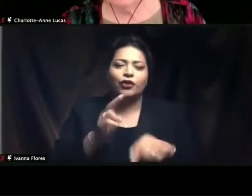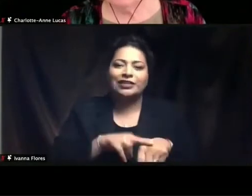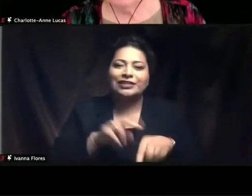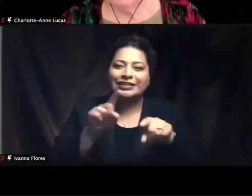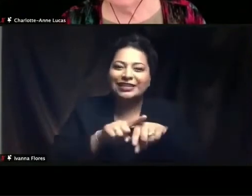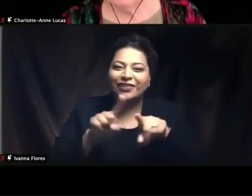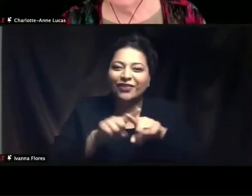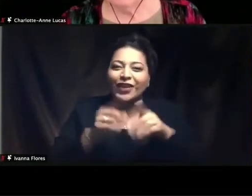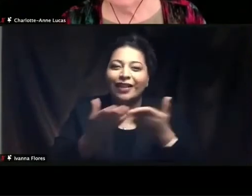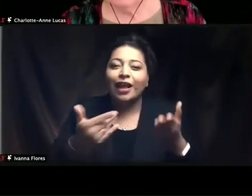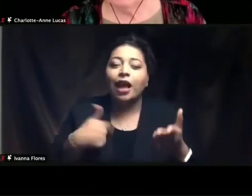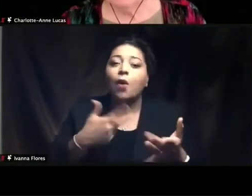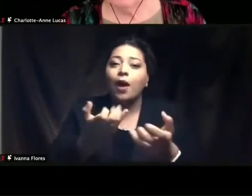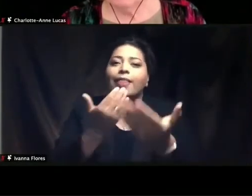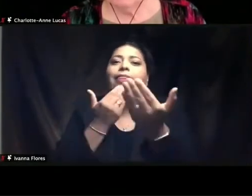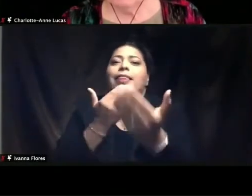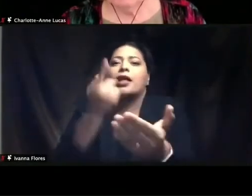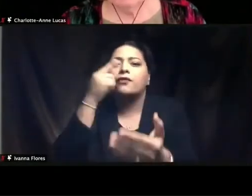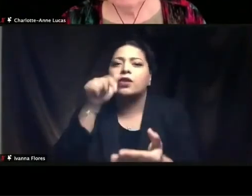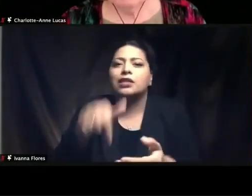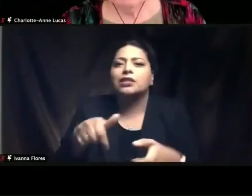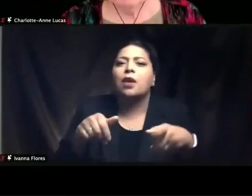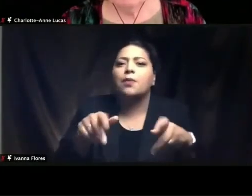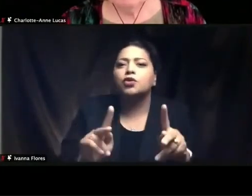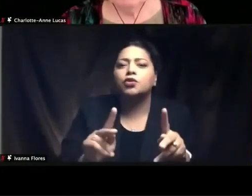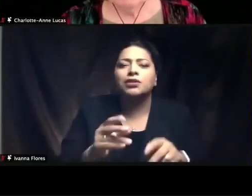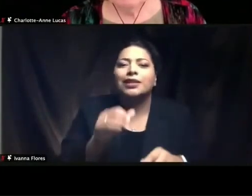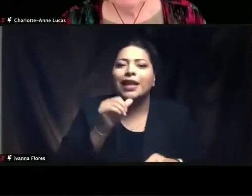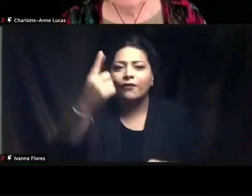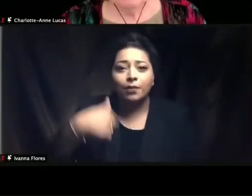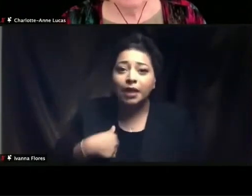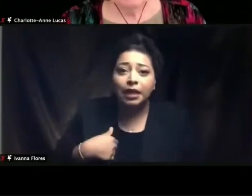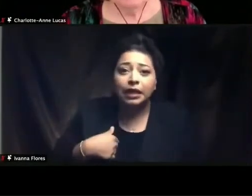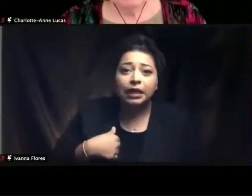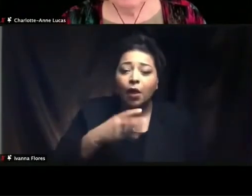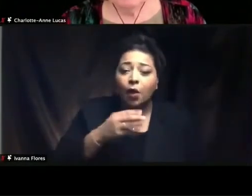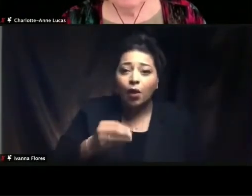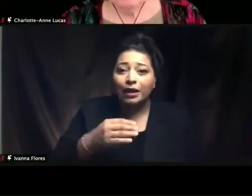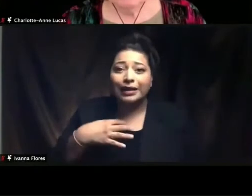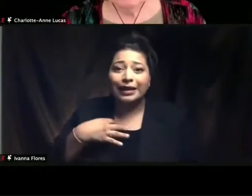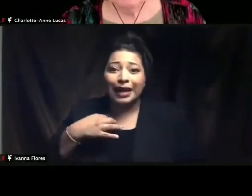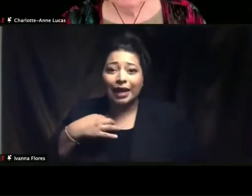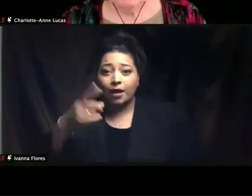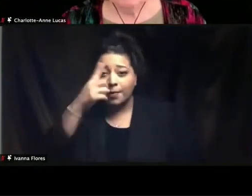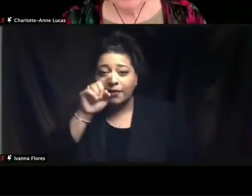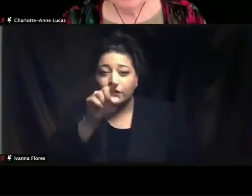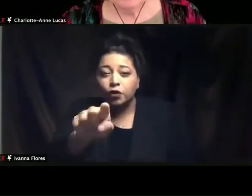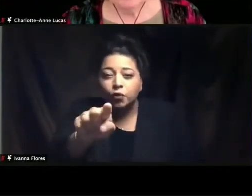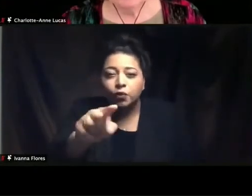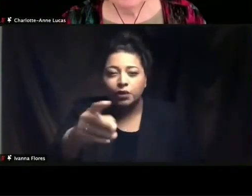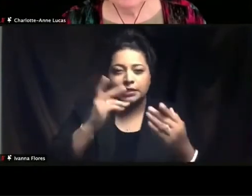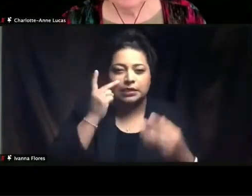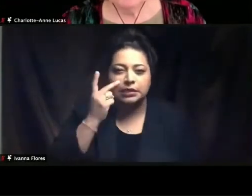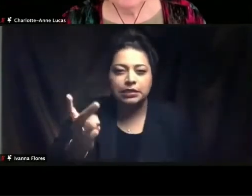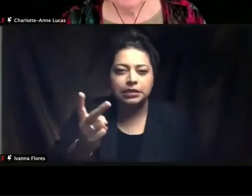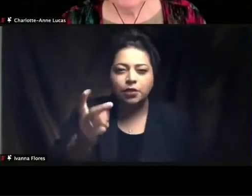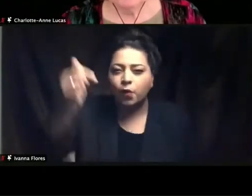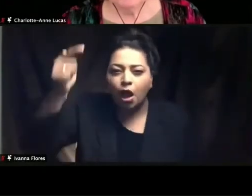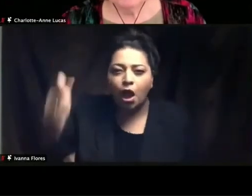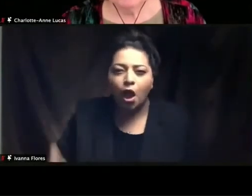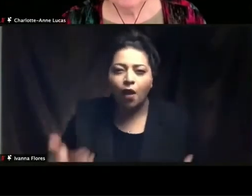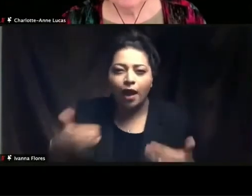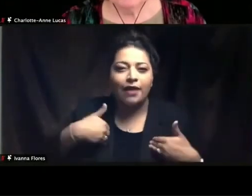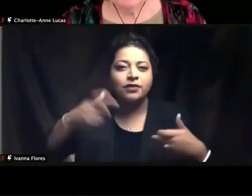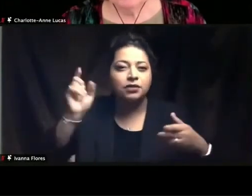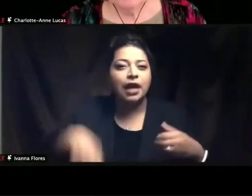again, I want to thank NOWCast for this opportunity. That not for me or the candidates, but for the community to see what every candidate has to offer and